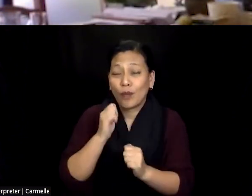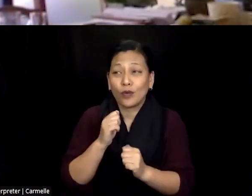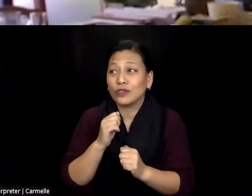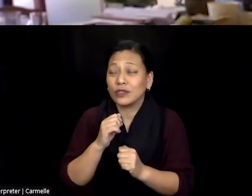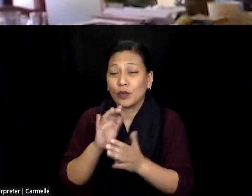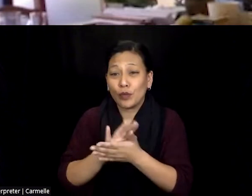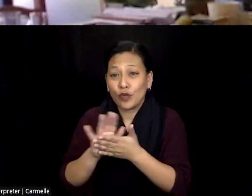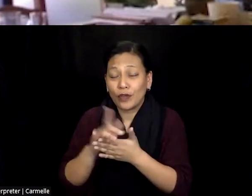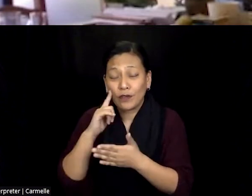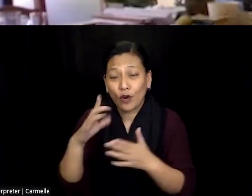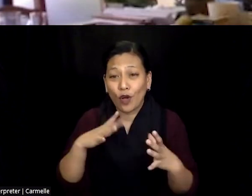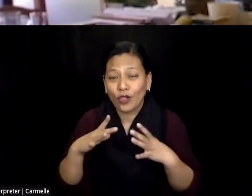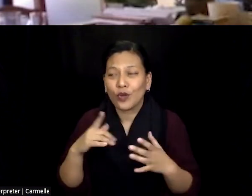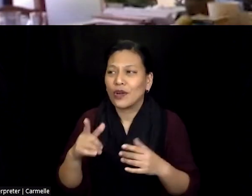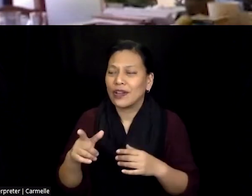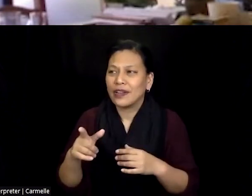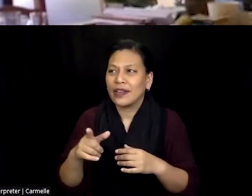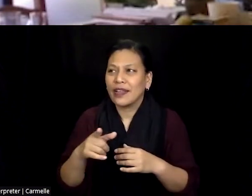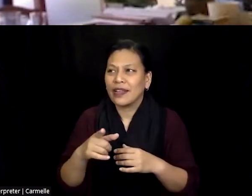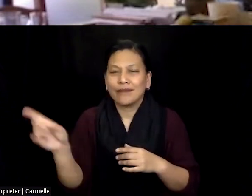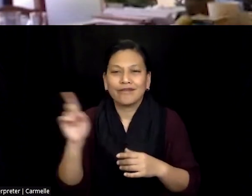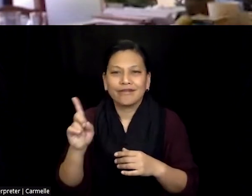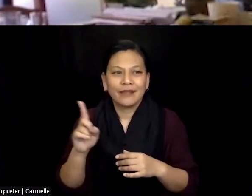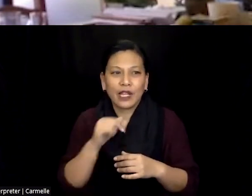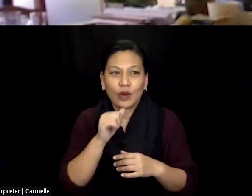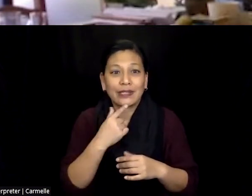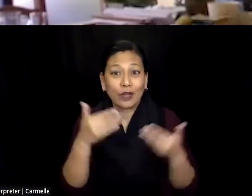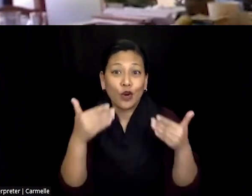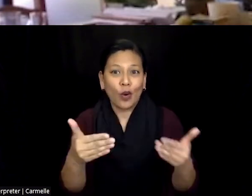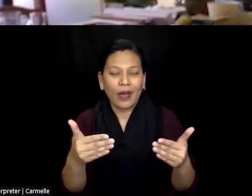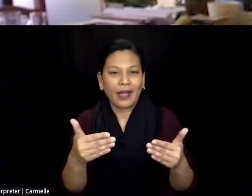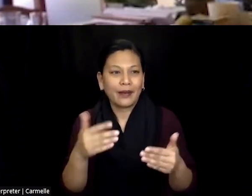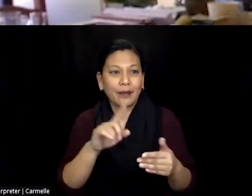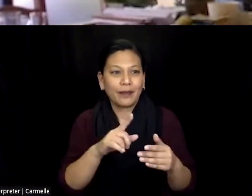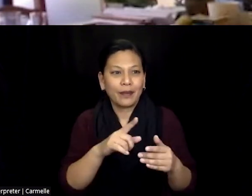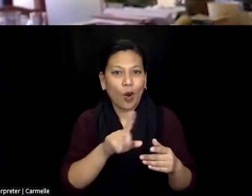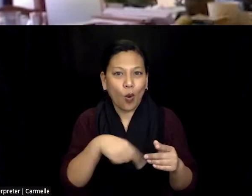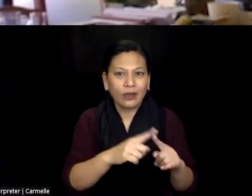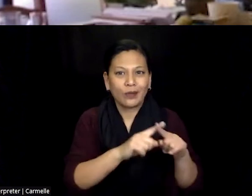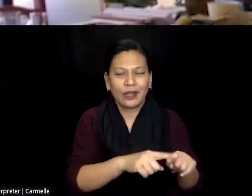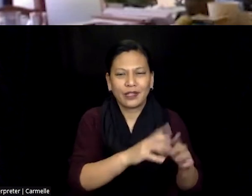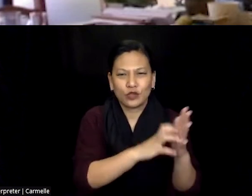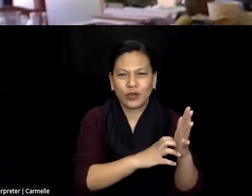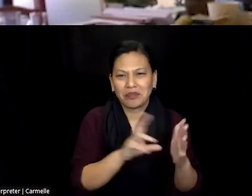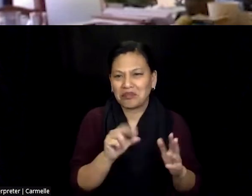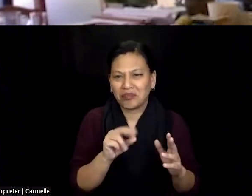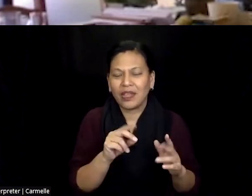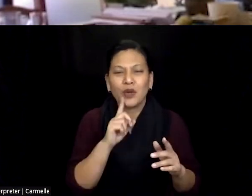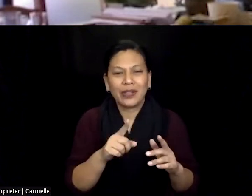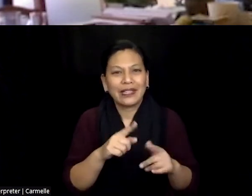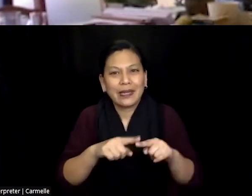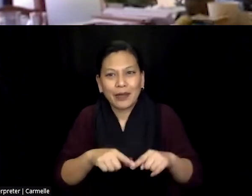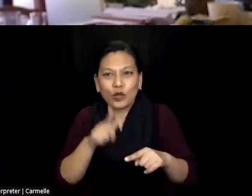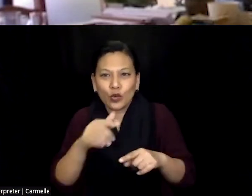on the script, but based on the package of some actor coming aboard. And I think that sometimes